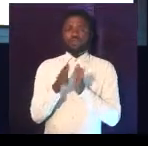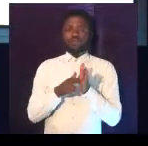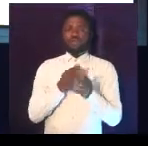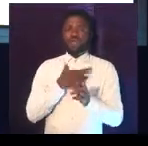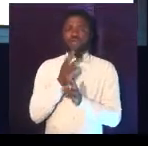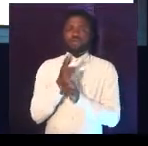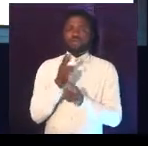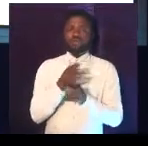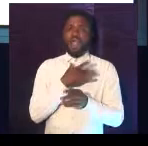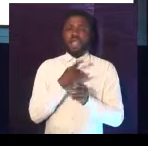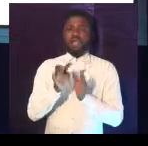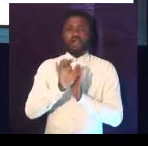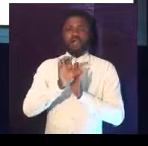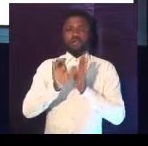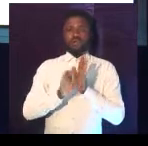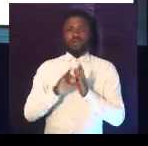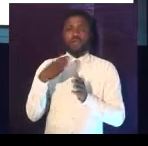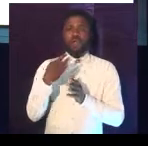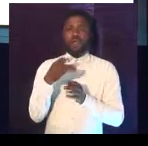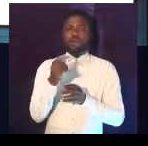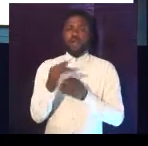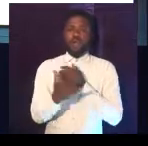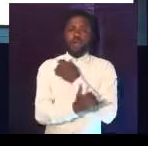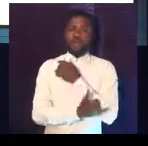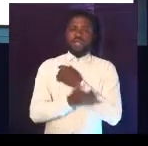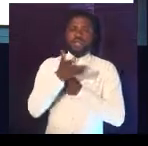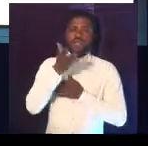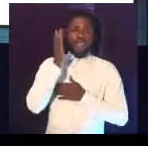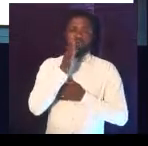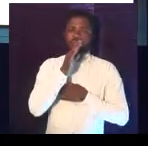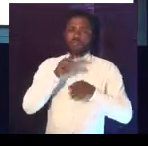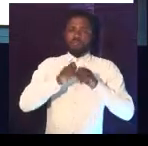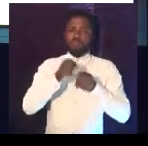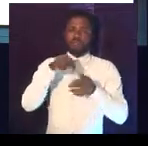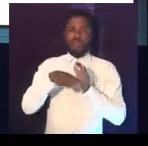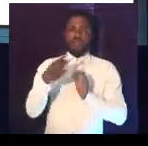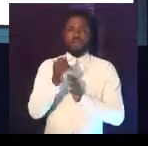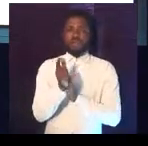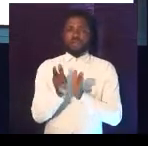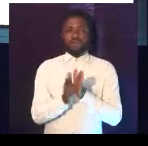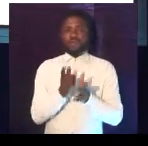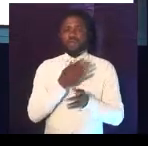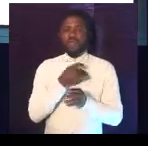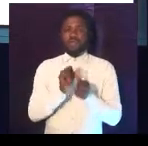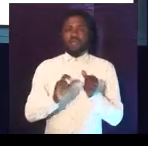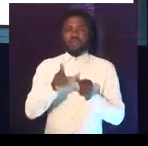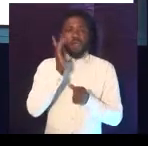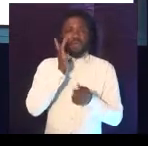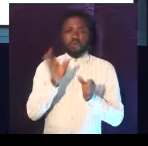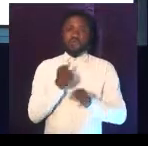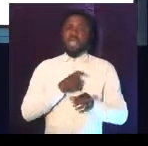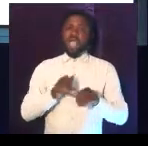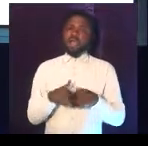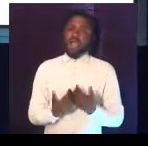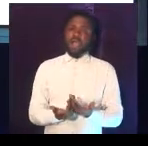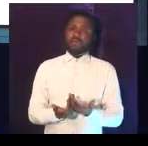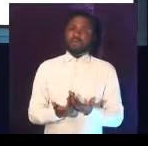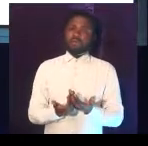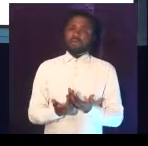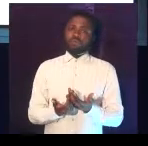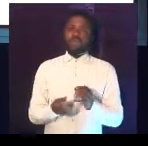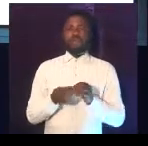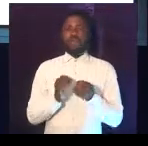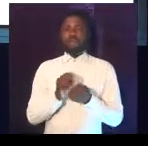and regulations and the constitution of the country, there will be a breakdown of law and everybody will be doing what they